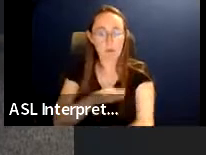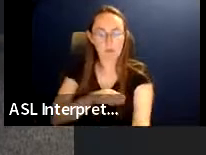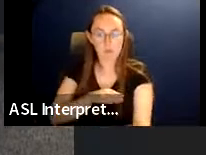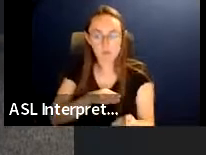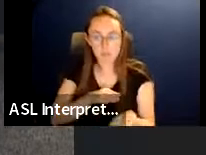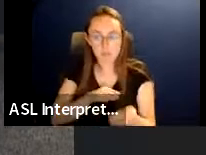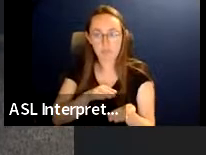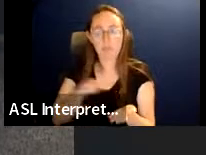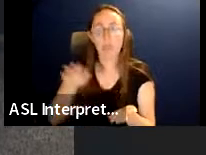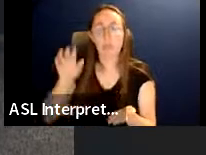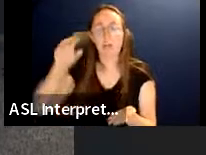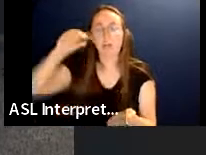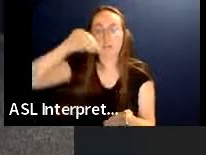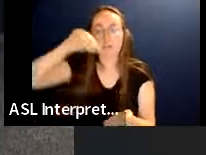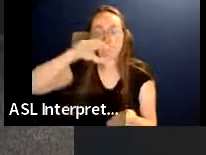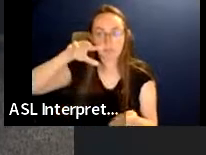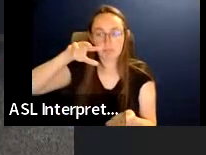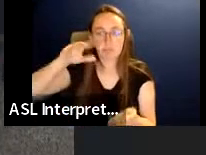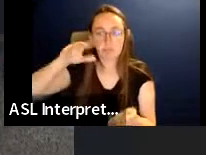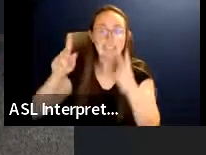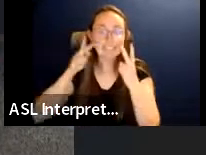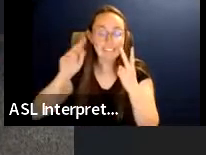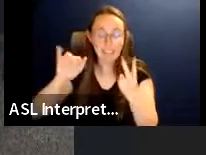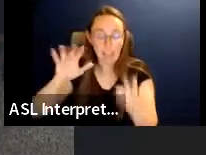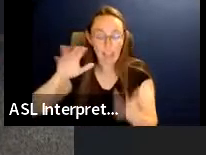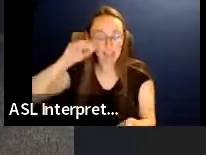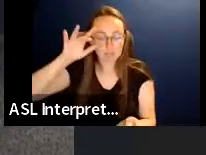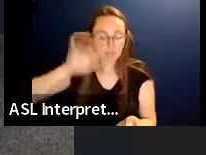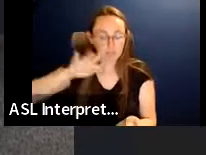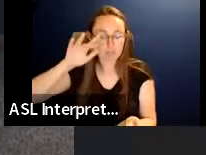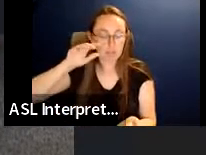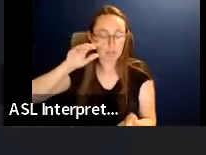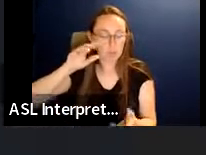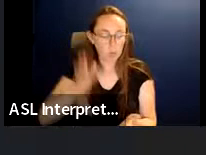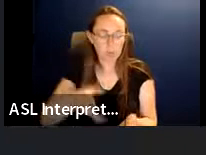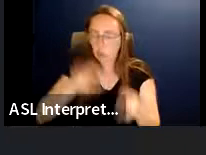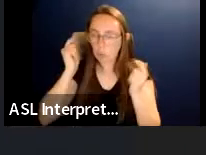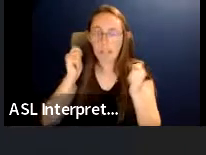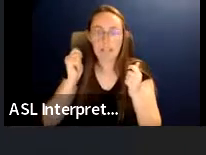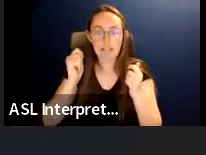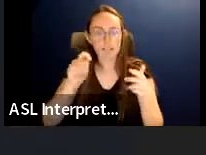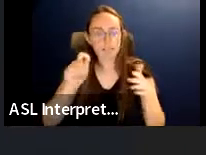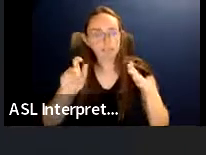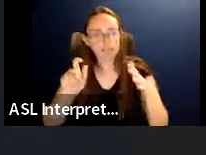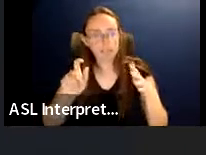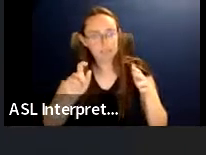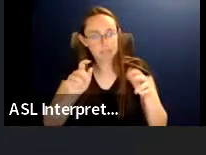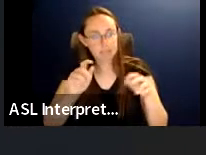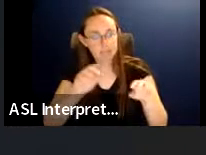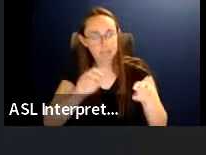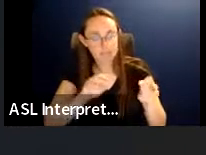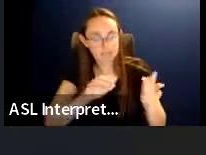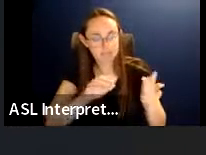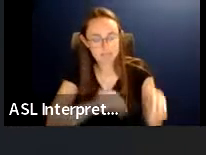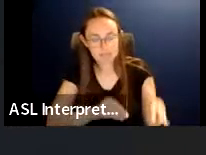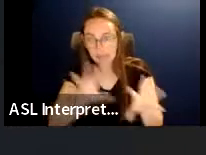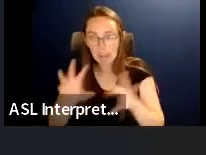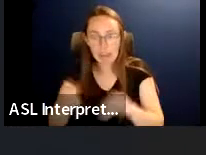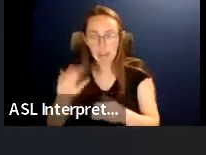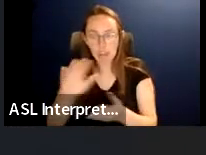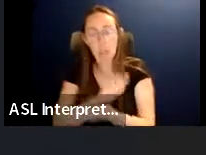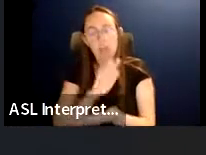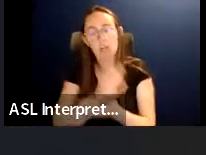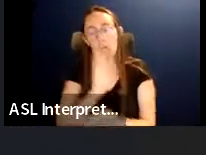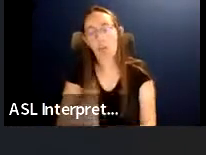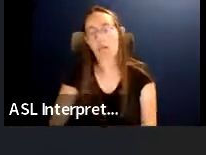screen and it will quickly scan and read the document or save the document for you. Now the slant board, I was